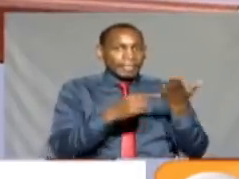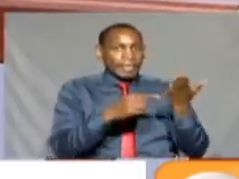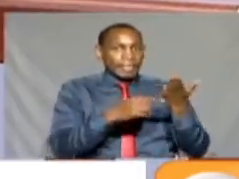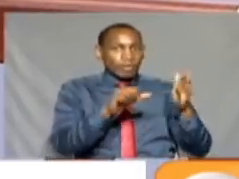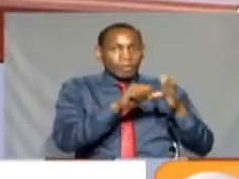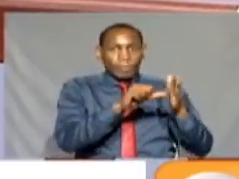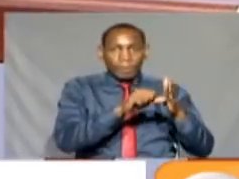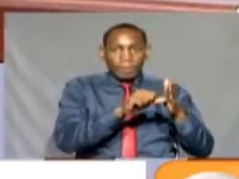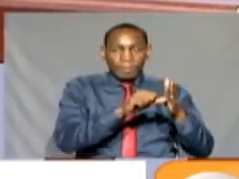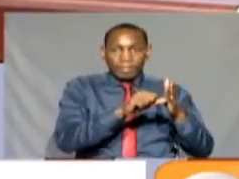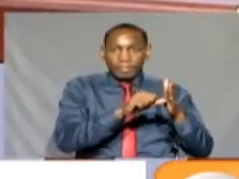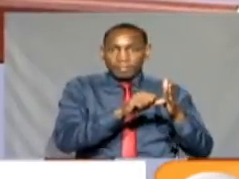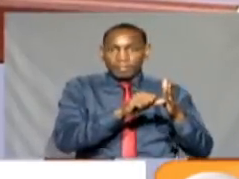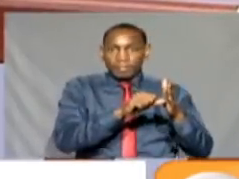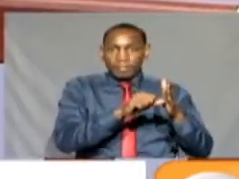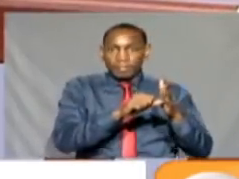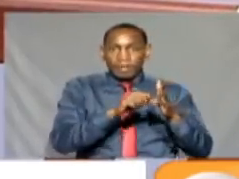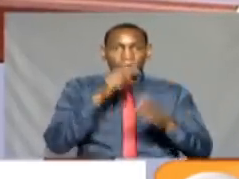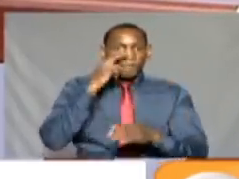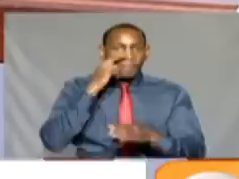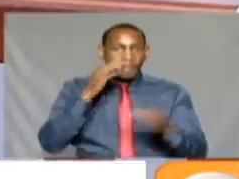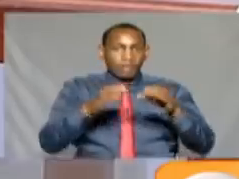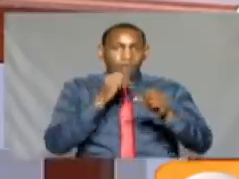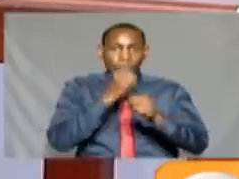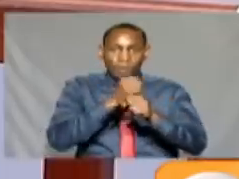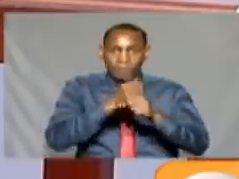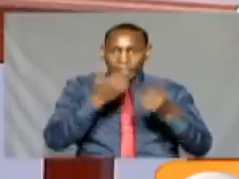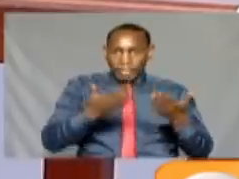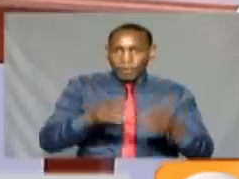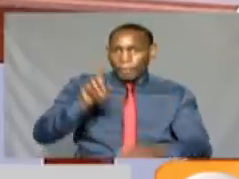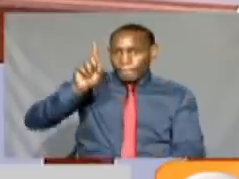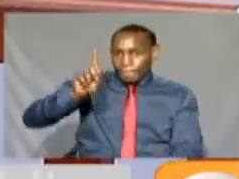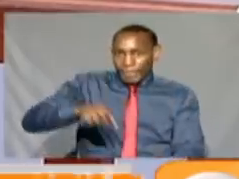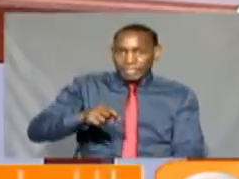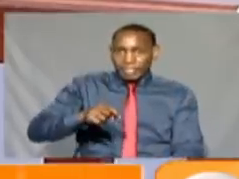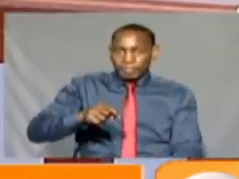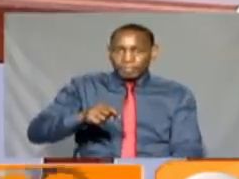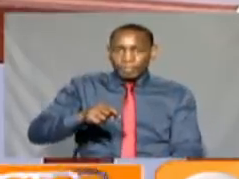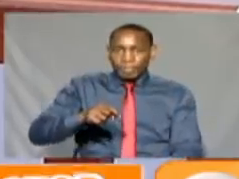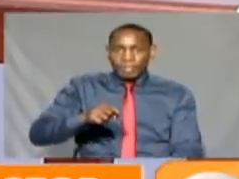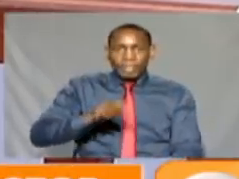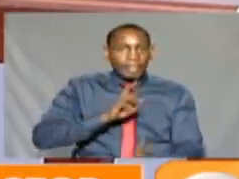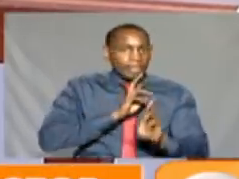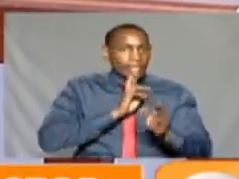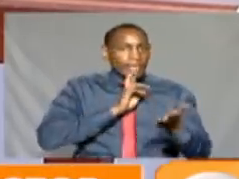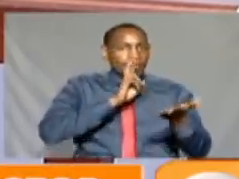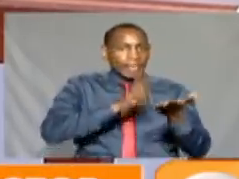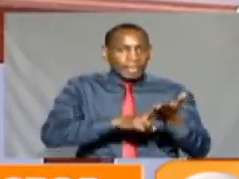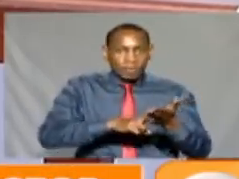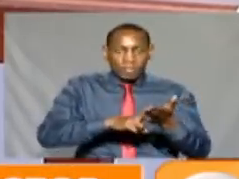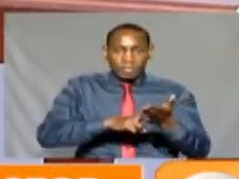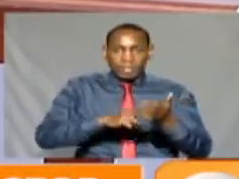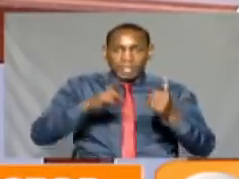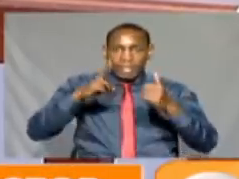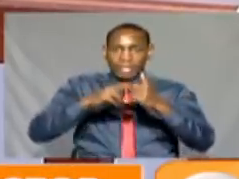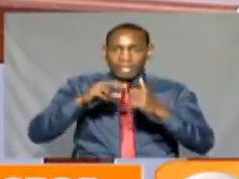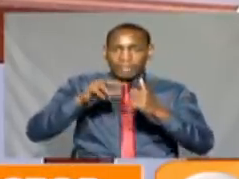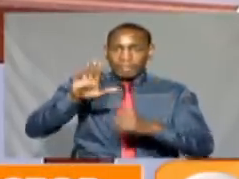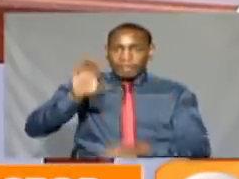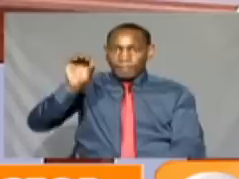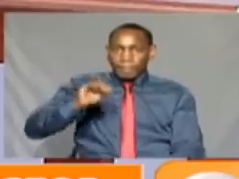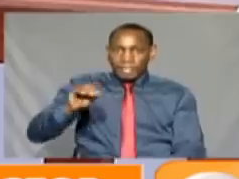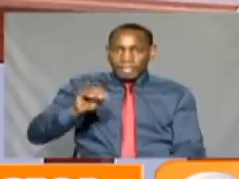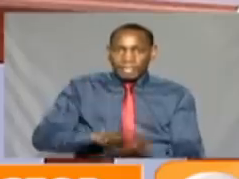every, this is how Redykyulass used to work for Kenyans, that you had to record 75% of the program.